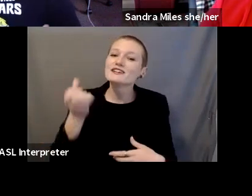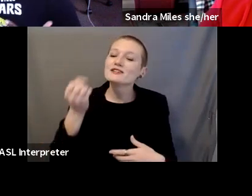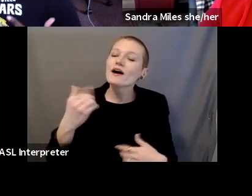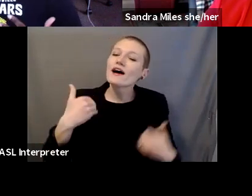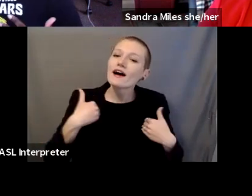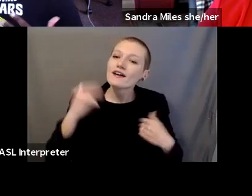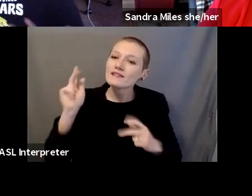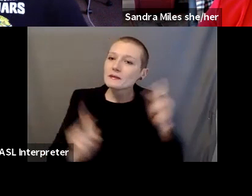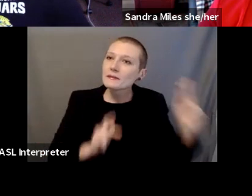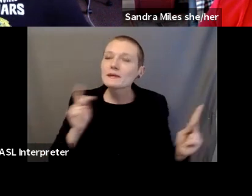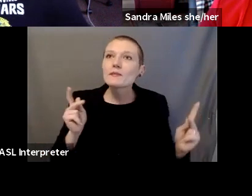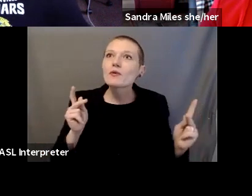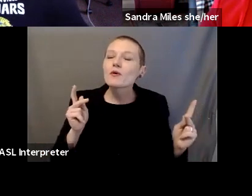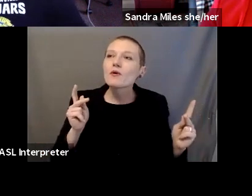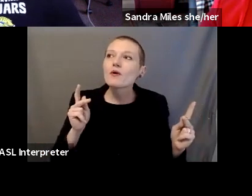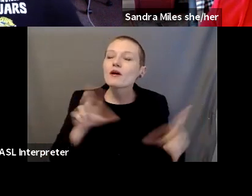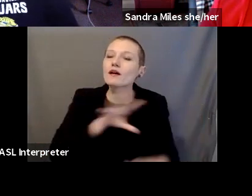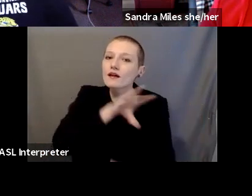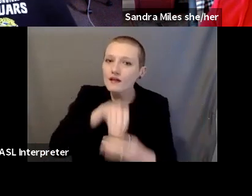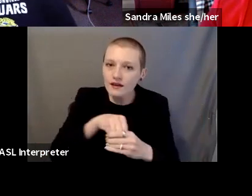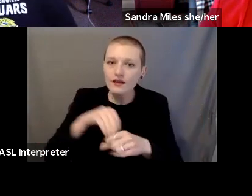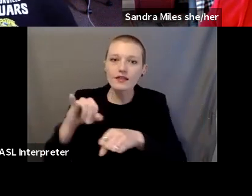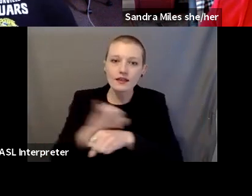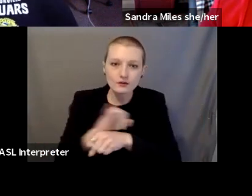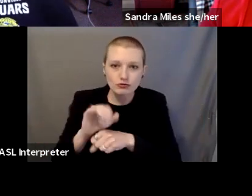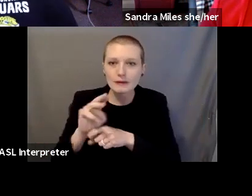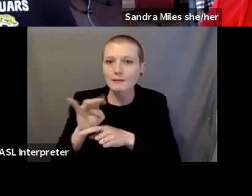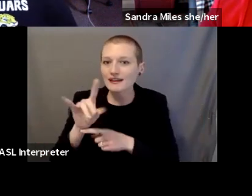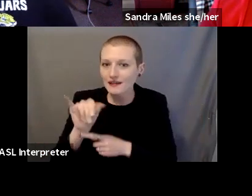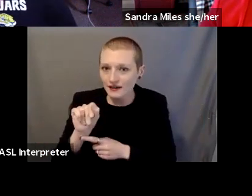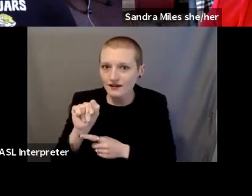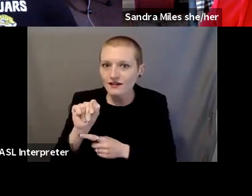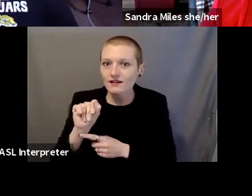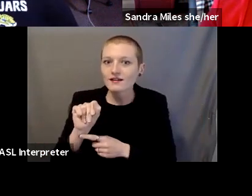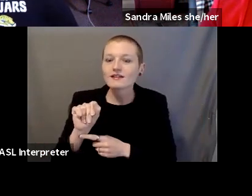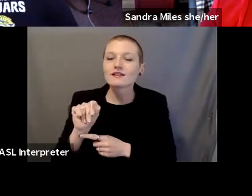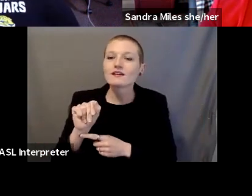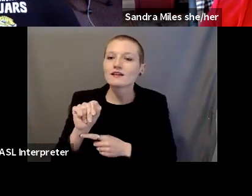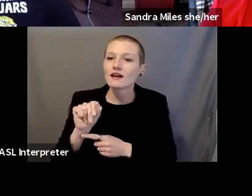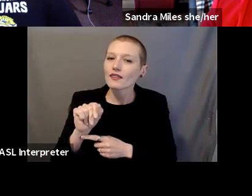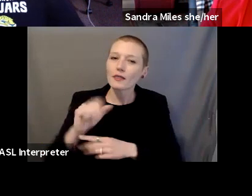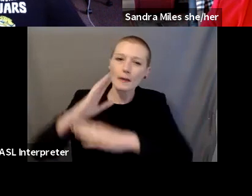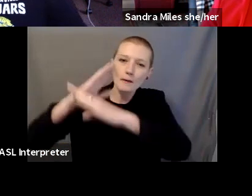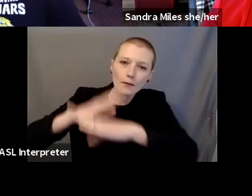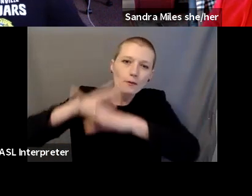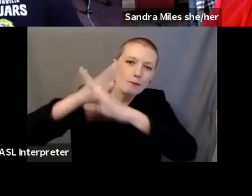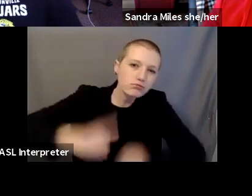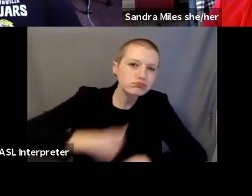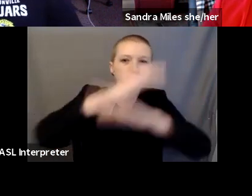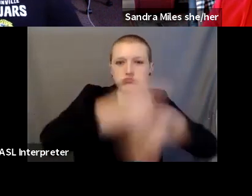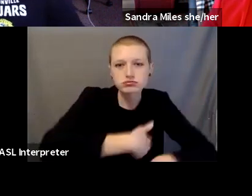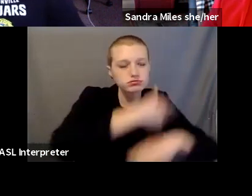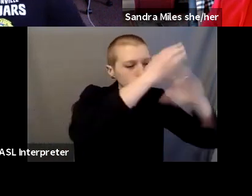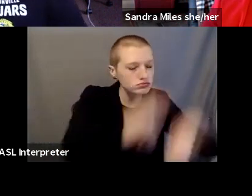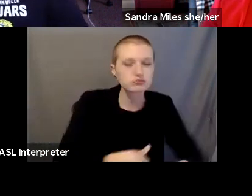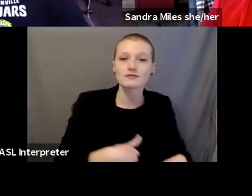who are in the industry of media that are like taking down barriers, I honestly,